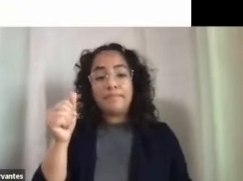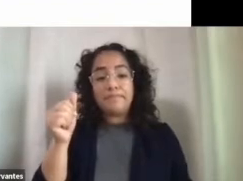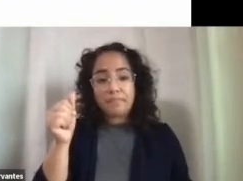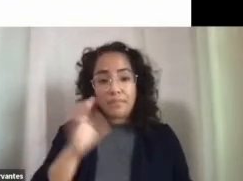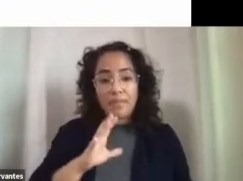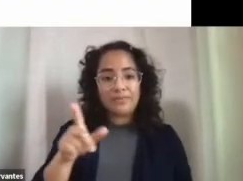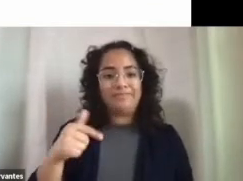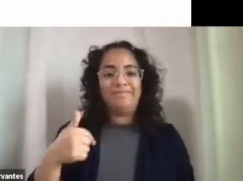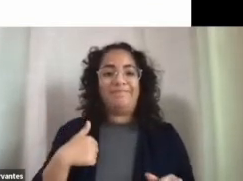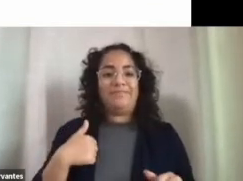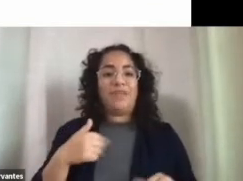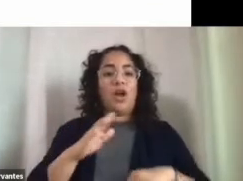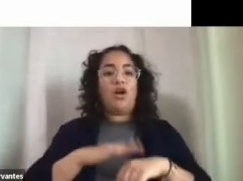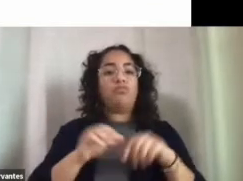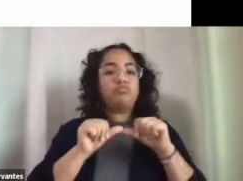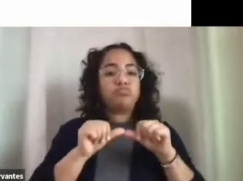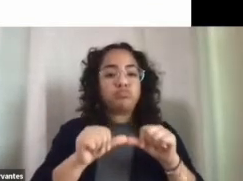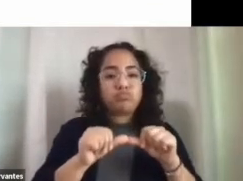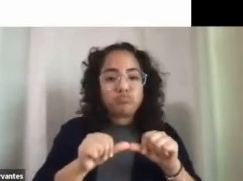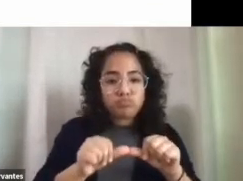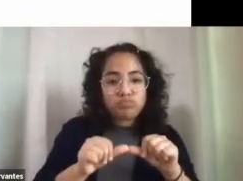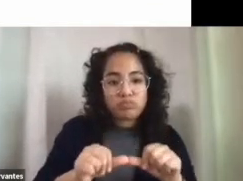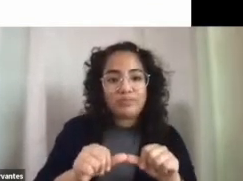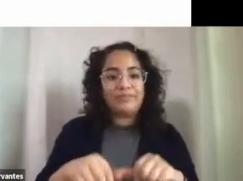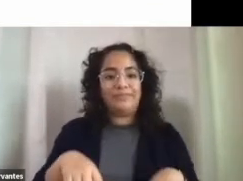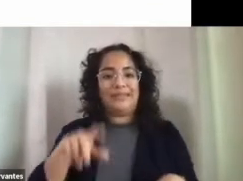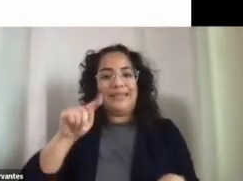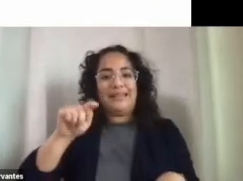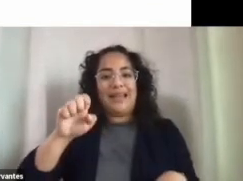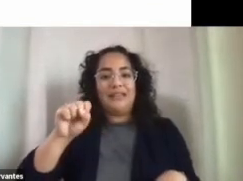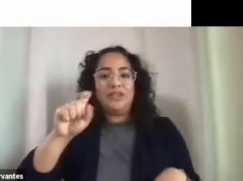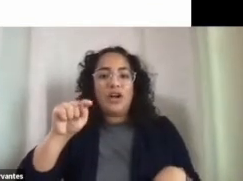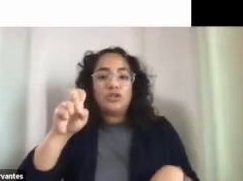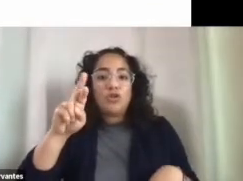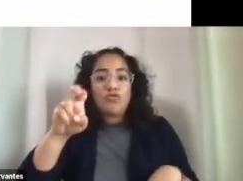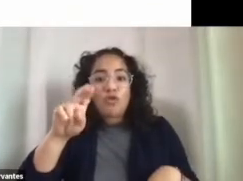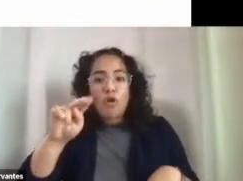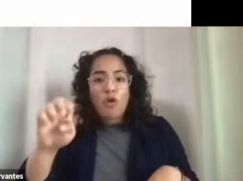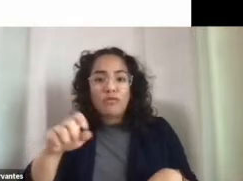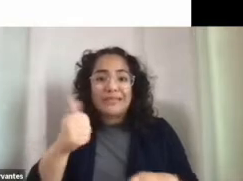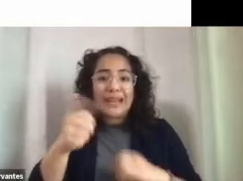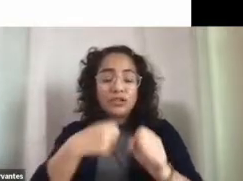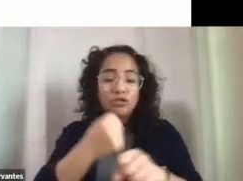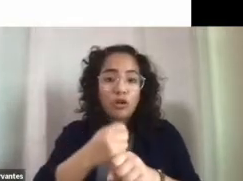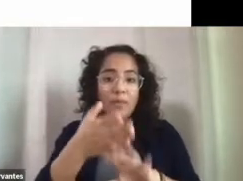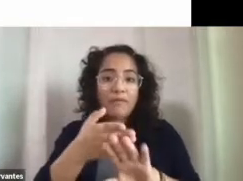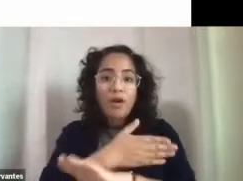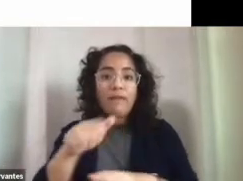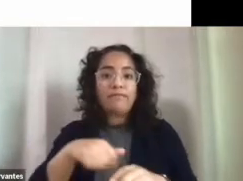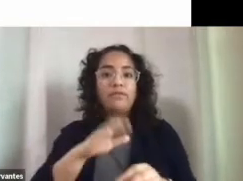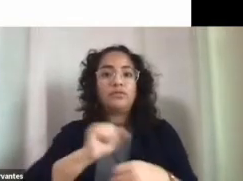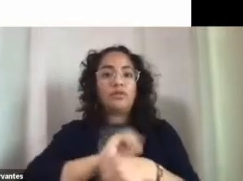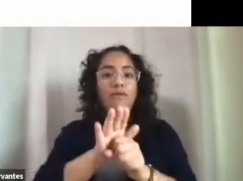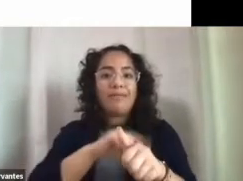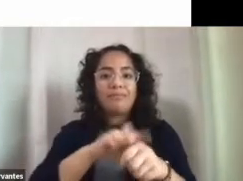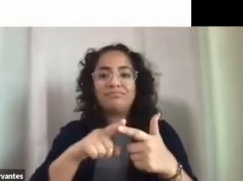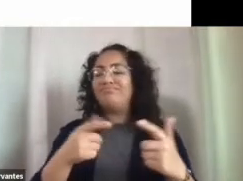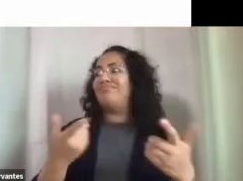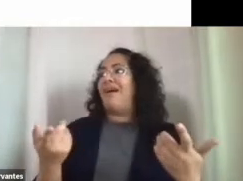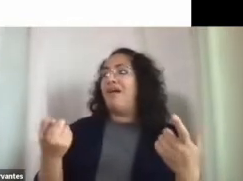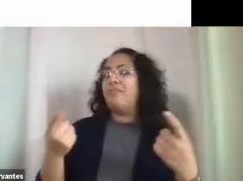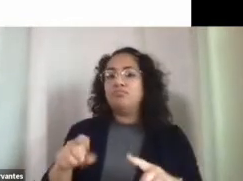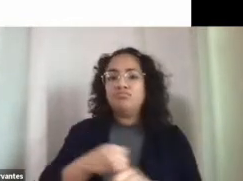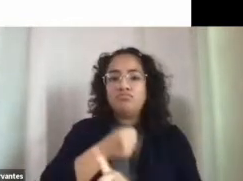testosterone therapy for a decade before he had COVID, and then subsequently developed really debilitating